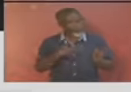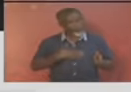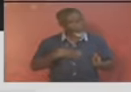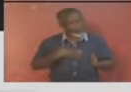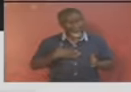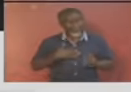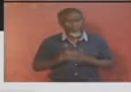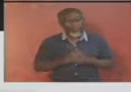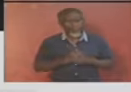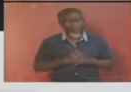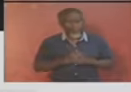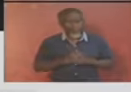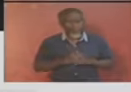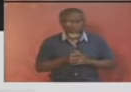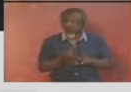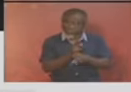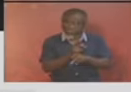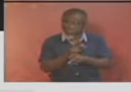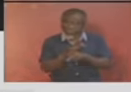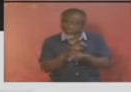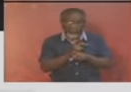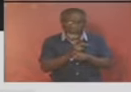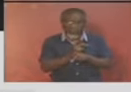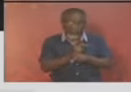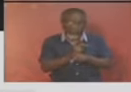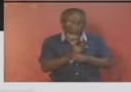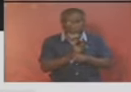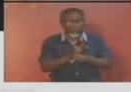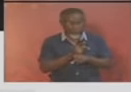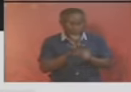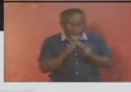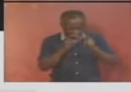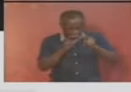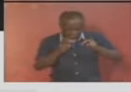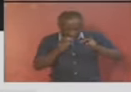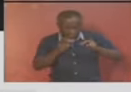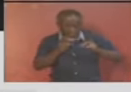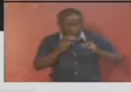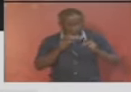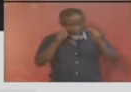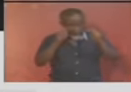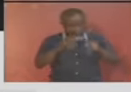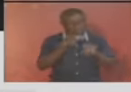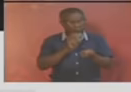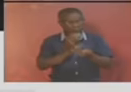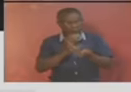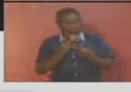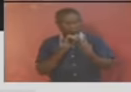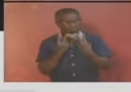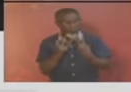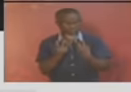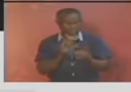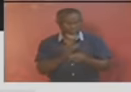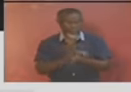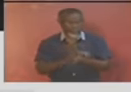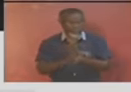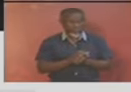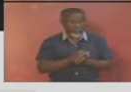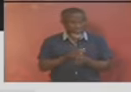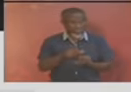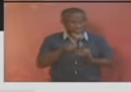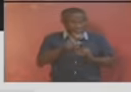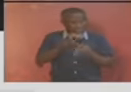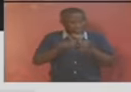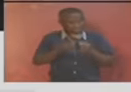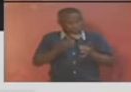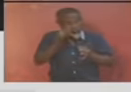to take note of the measures to prevent yourself from getting ill, especially if you know that you are in the group